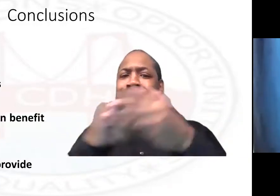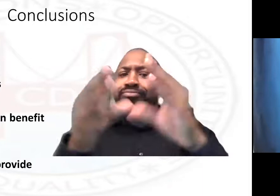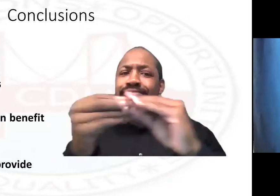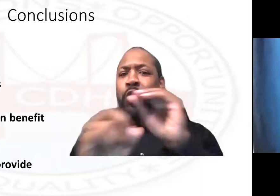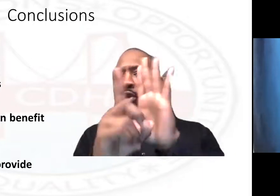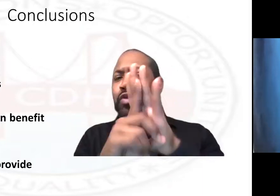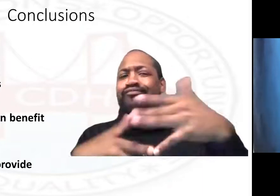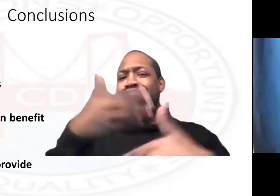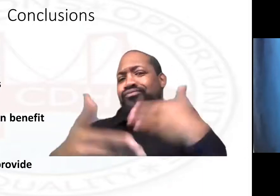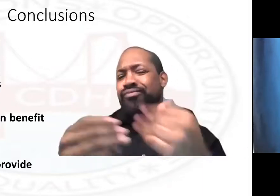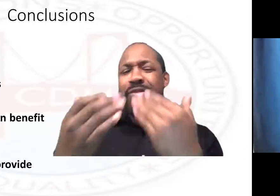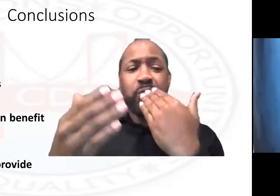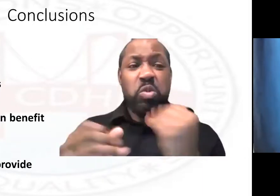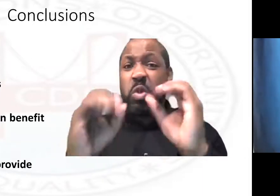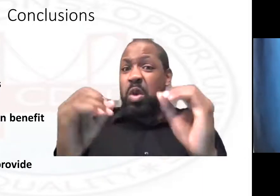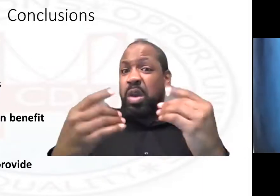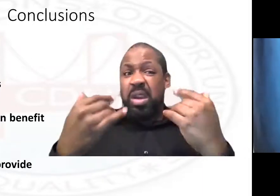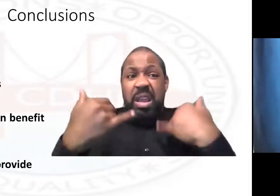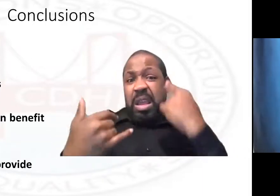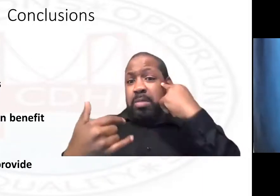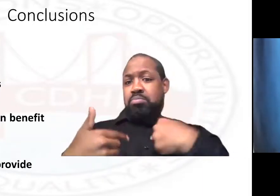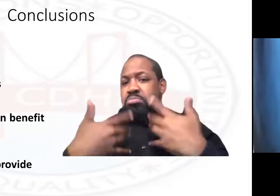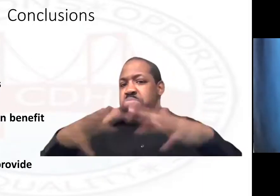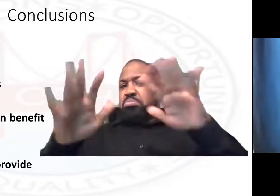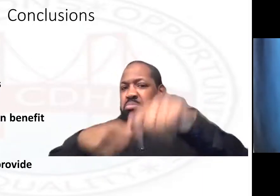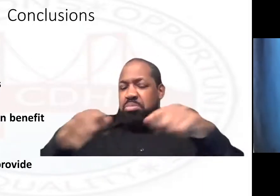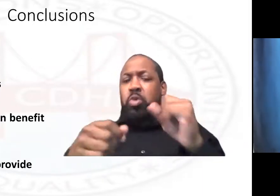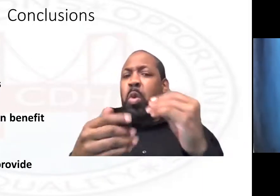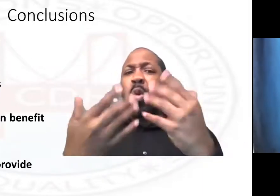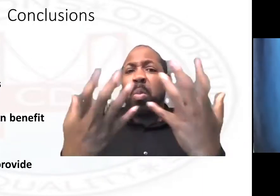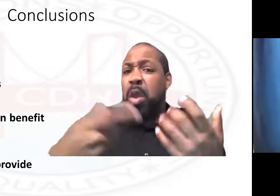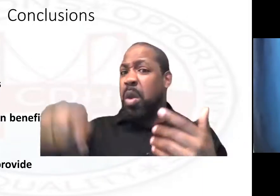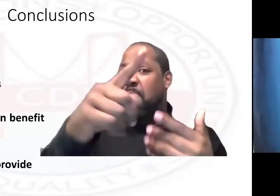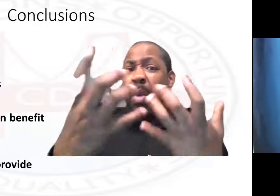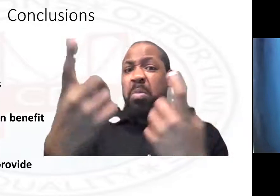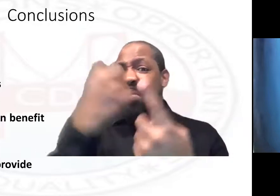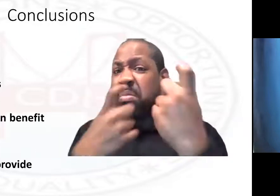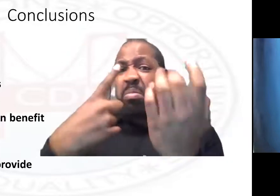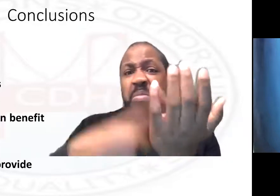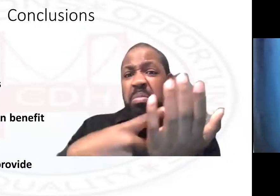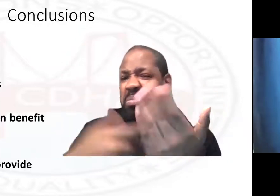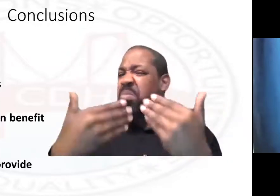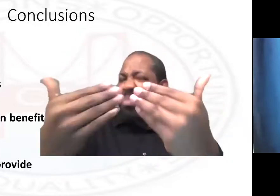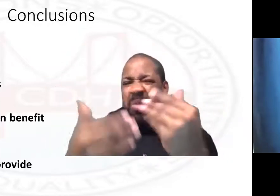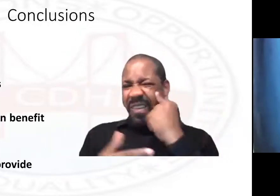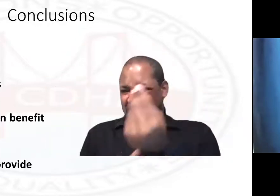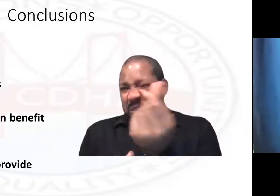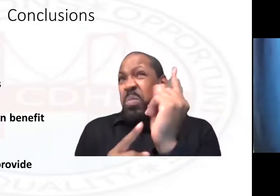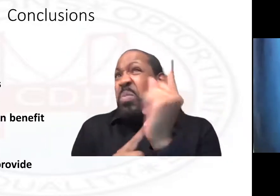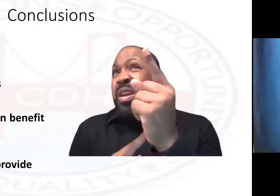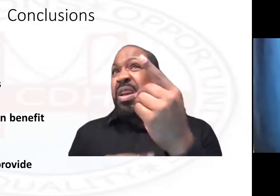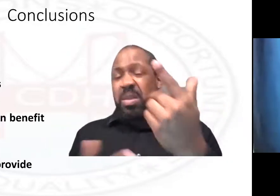in attendance this whole time and making your comments and being here as well. So just wrapping up at this point, if there are any